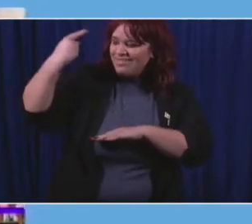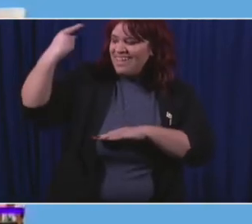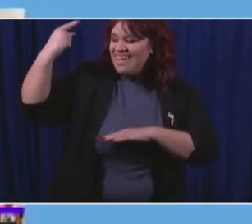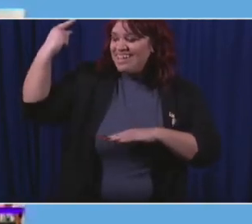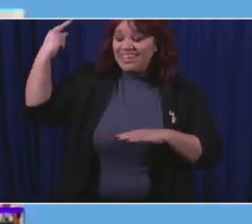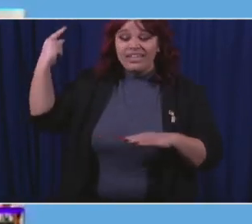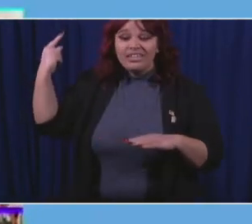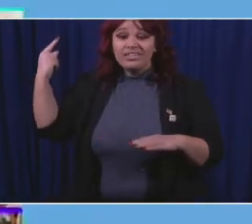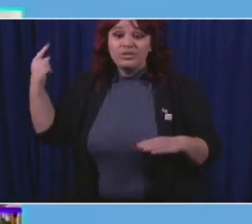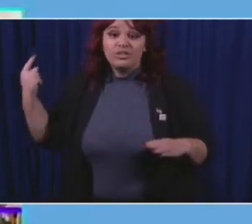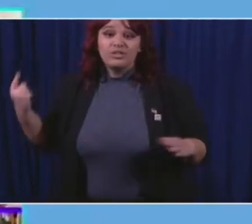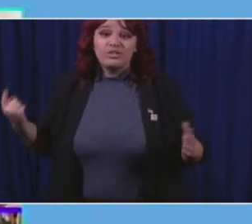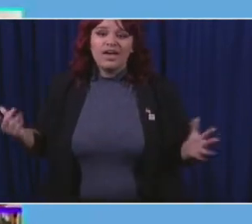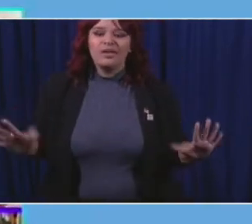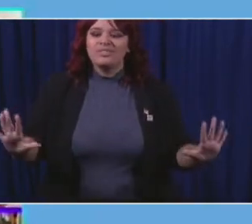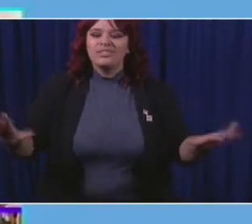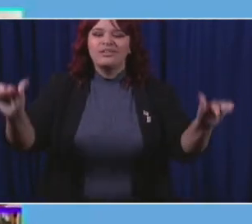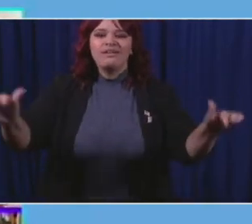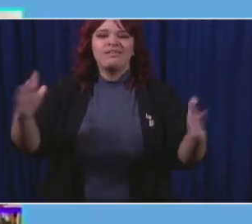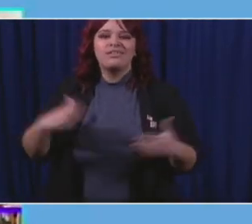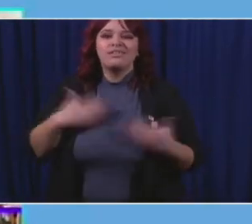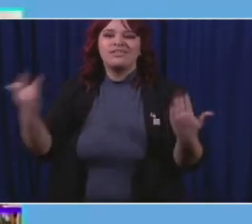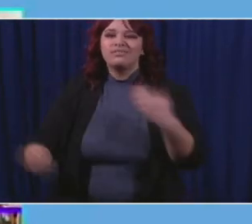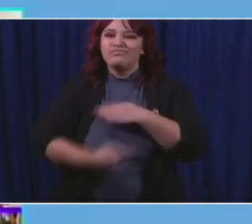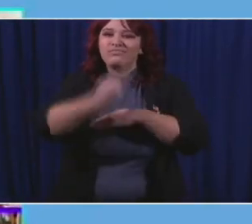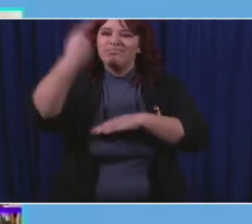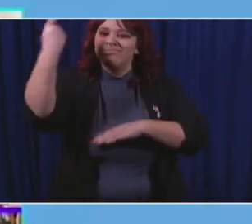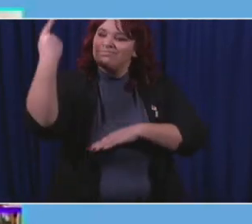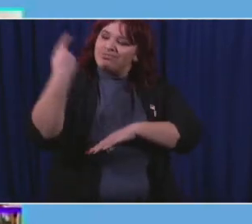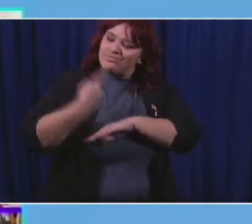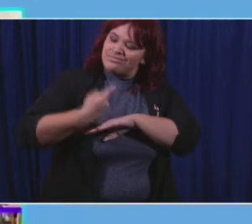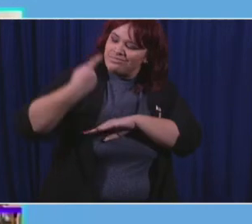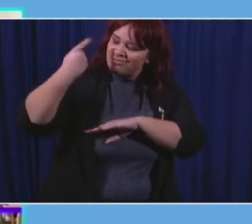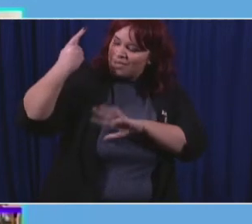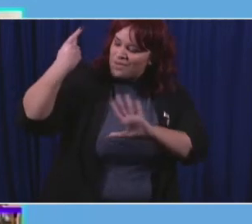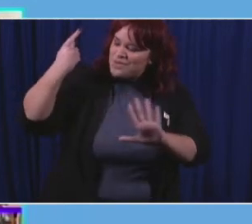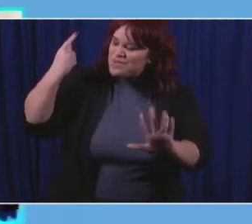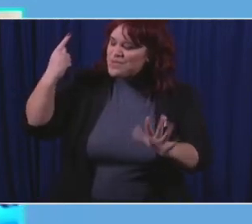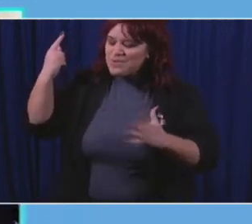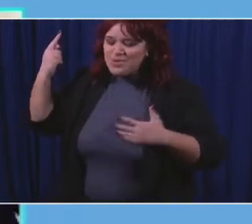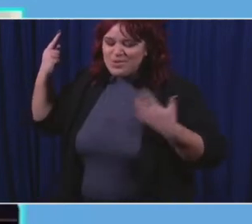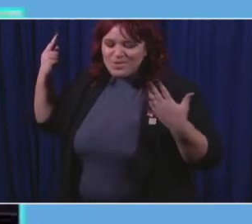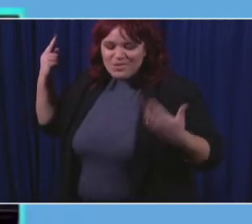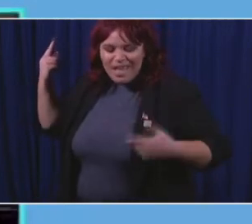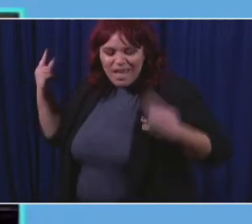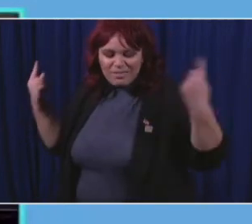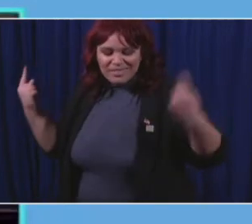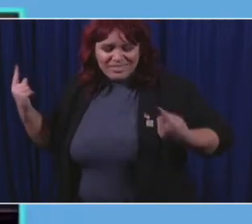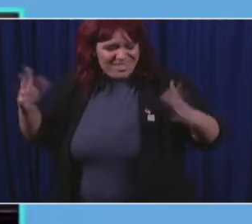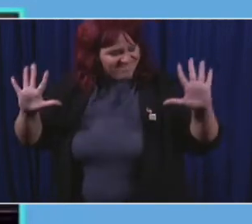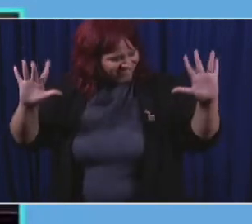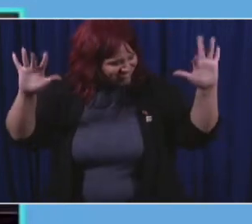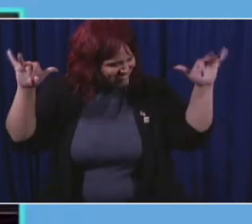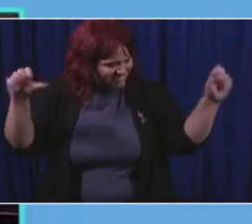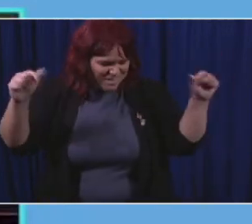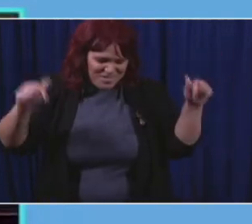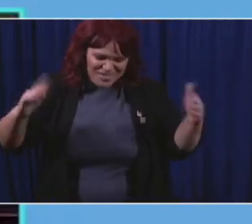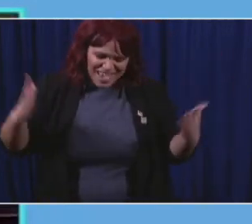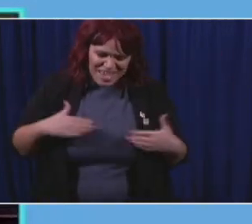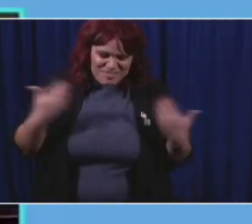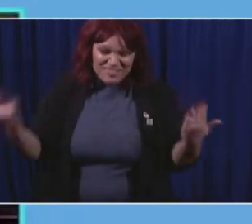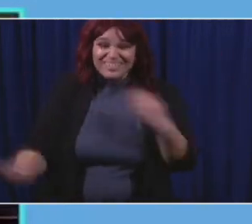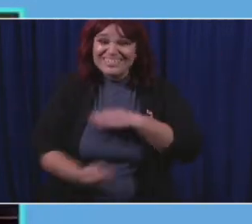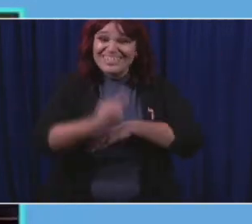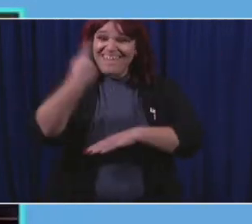happy day. Oh, happy day. Oh, happy day. Oh, happy day.